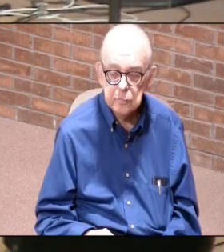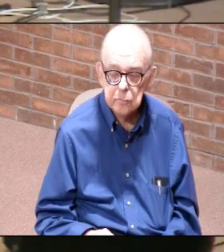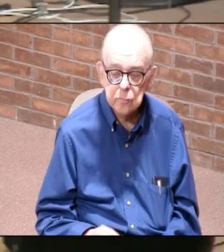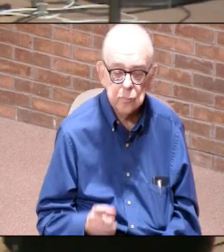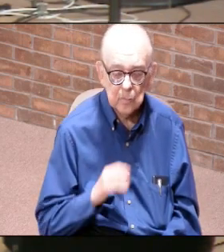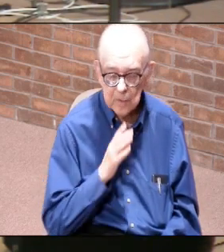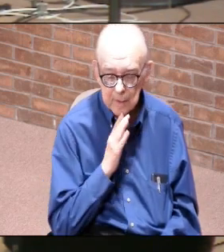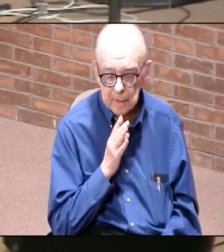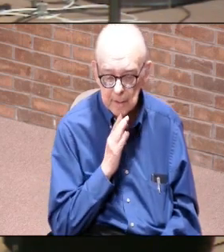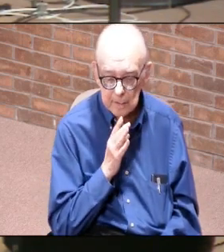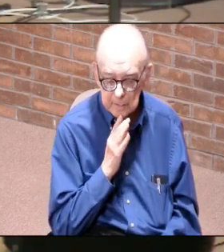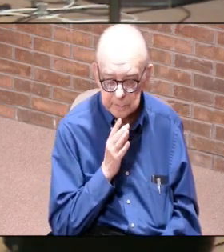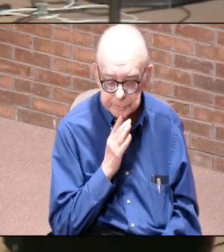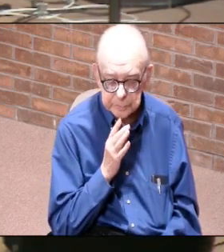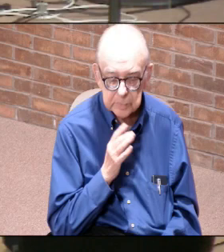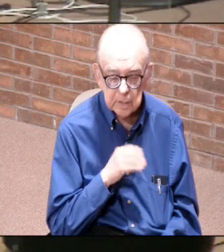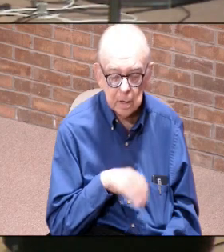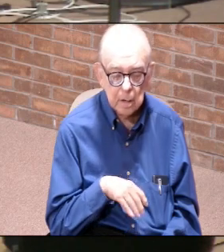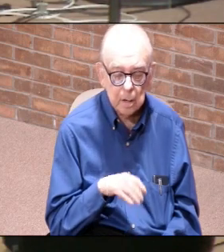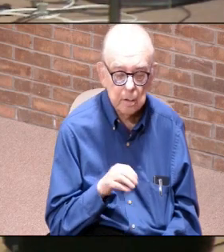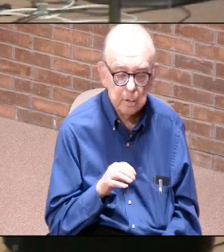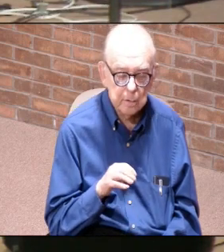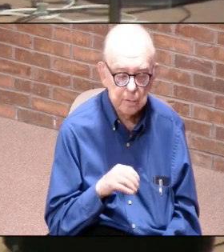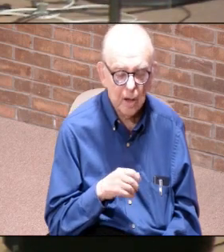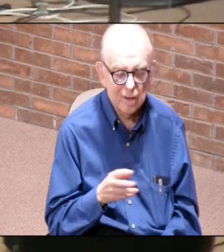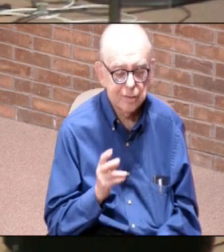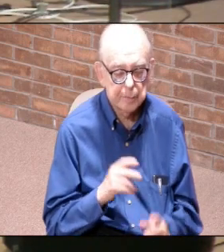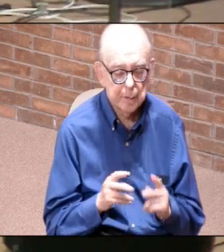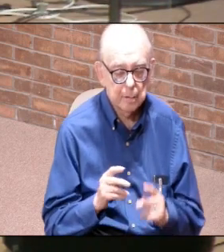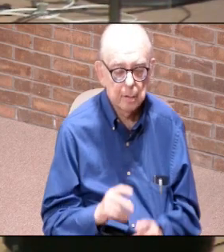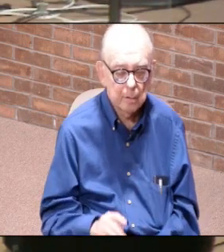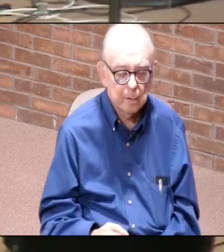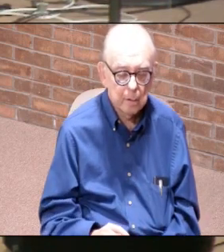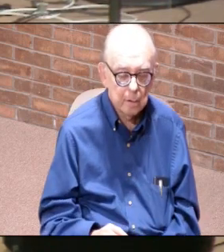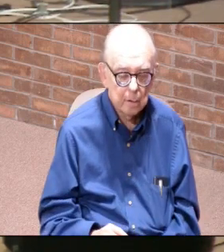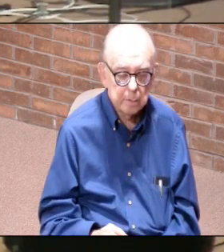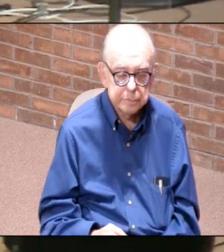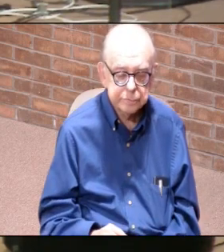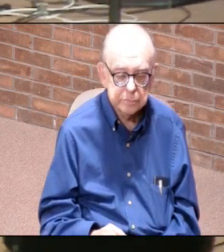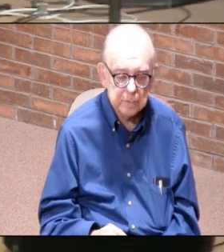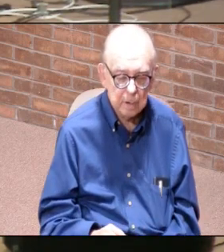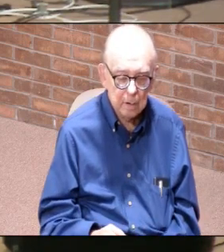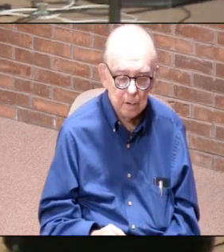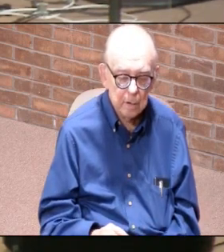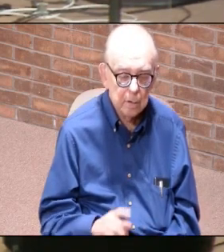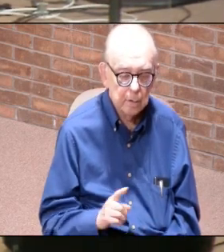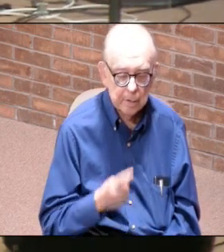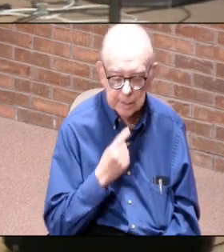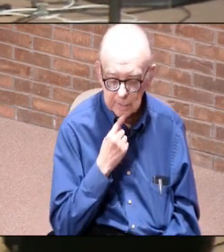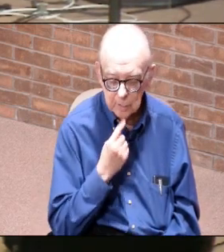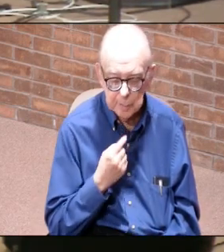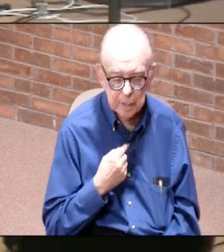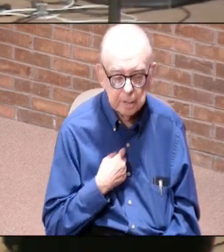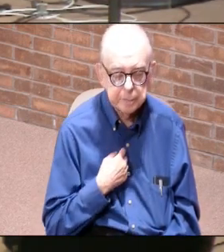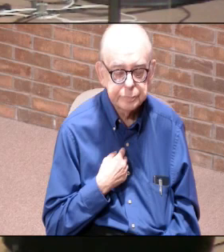I was talking to Maggie and Tammy and Ellie was there. And they were telling